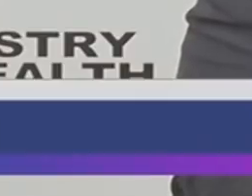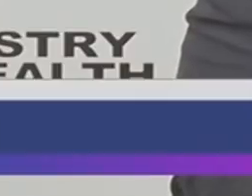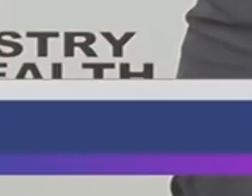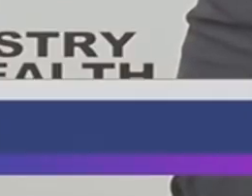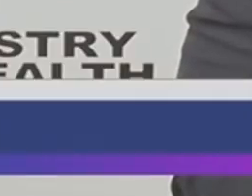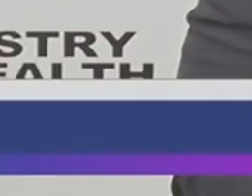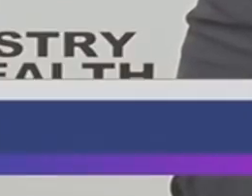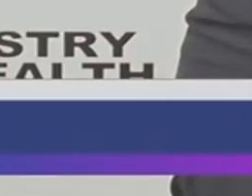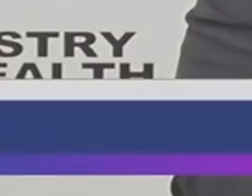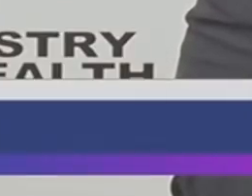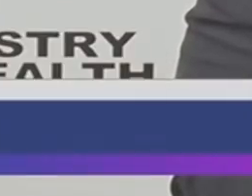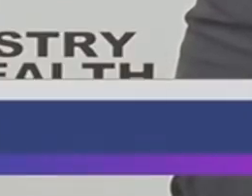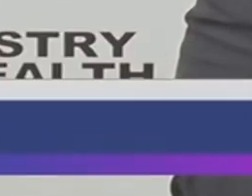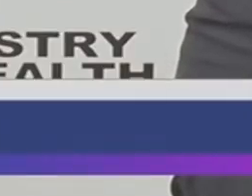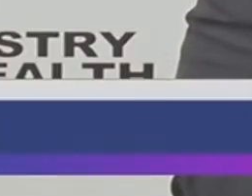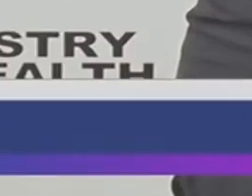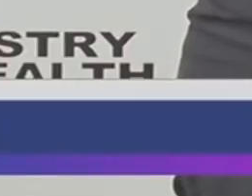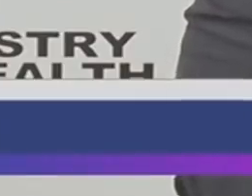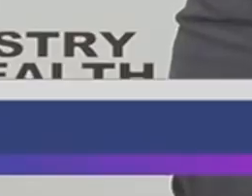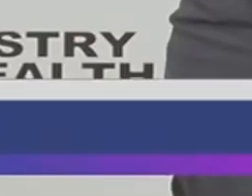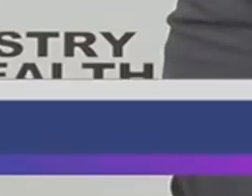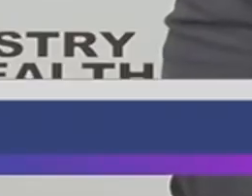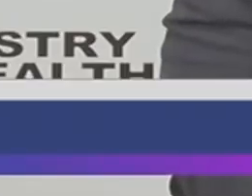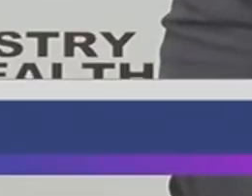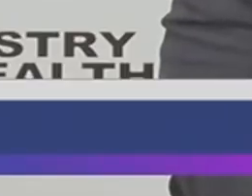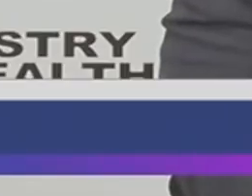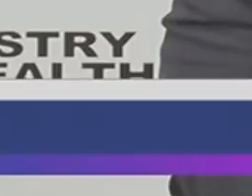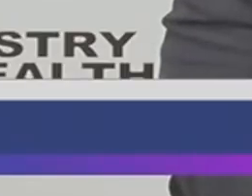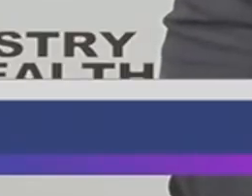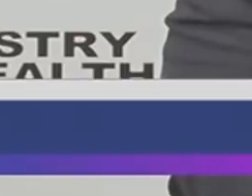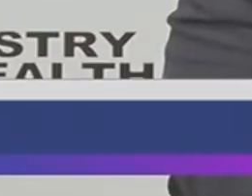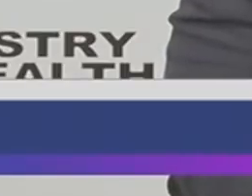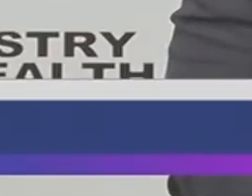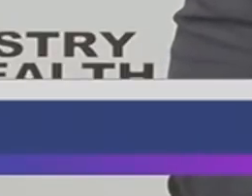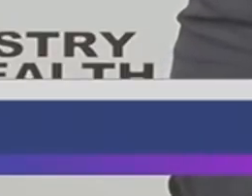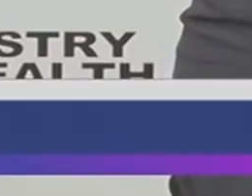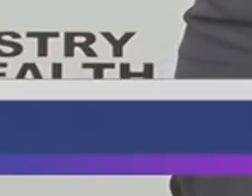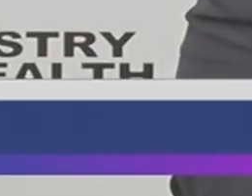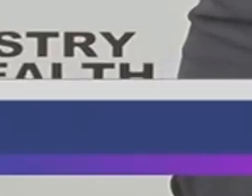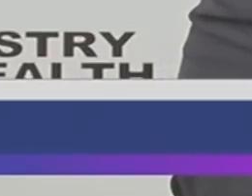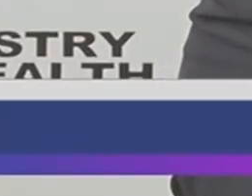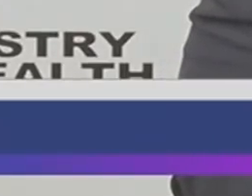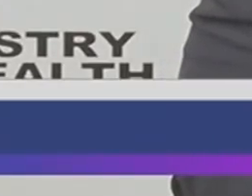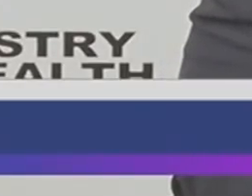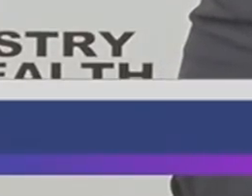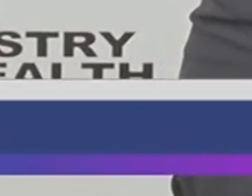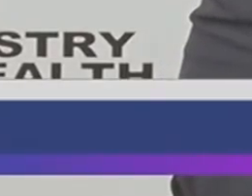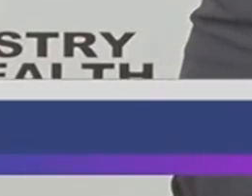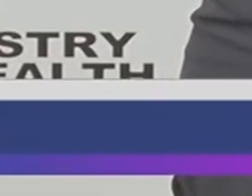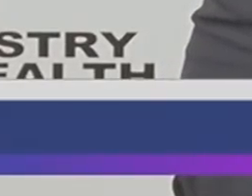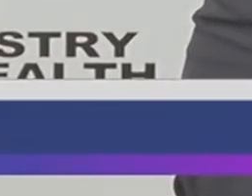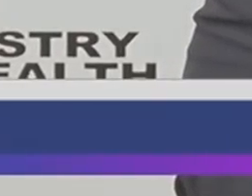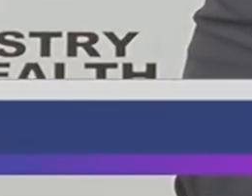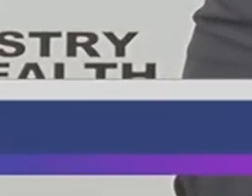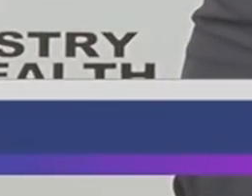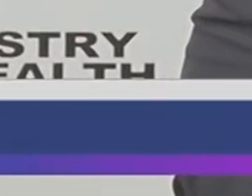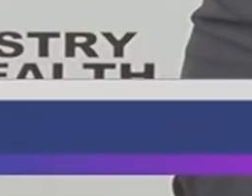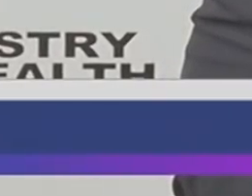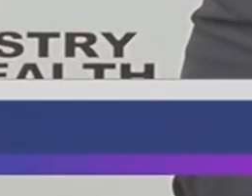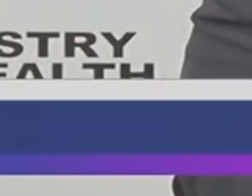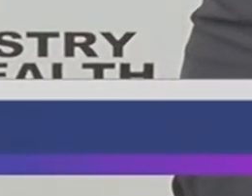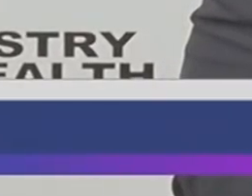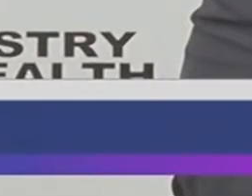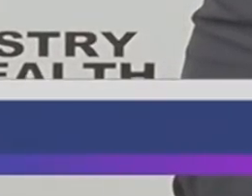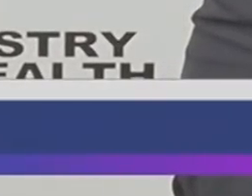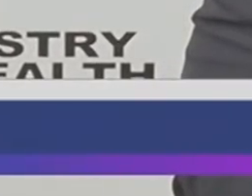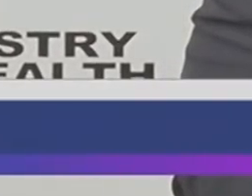102. Power 102. Good morning, Sparkle McIntosh, Power 102 Digital. My question is for Dr.